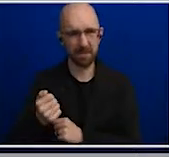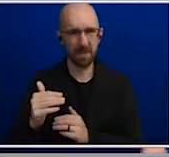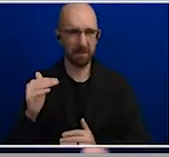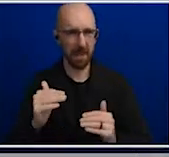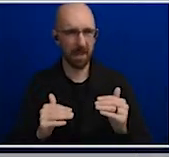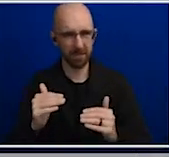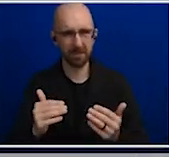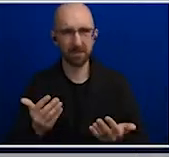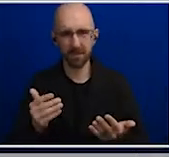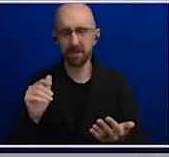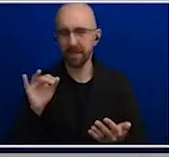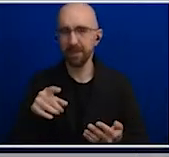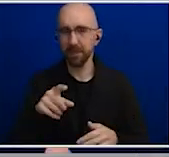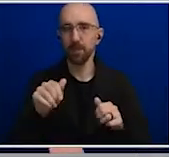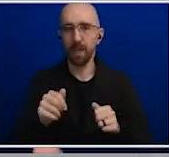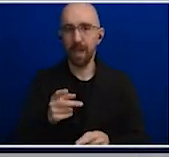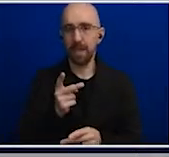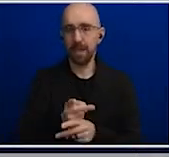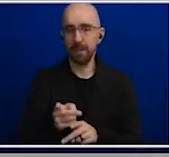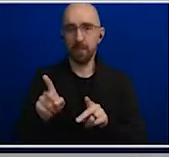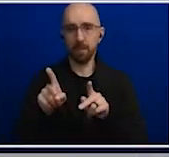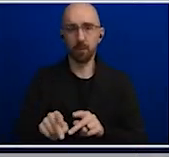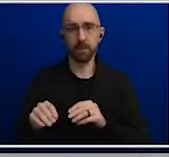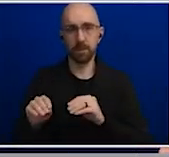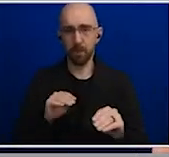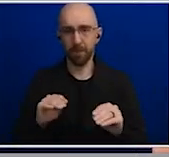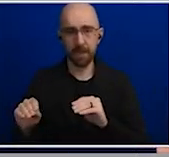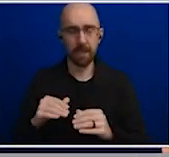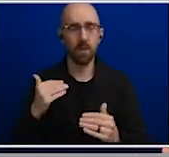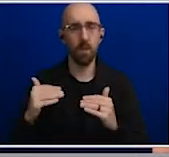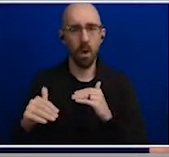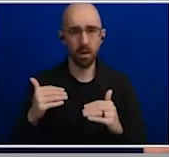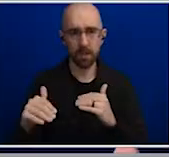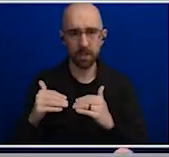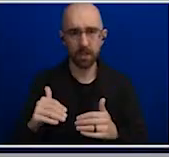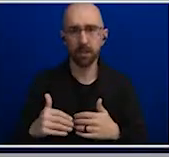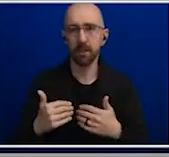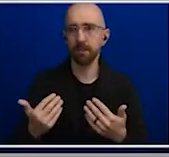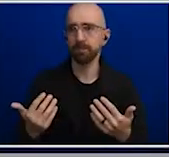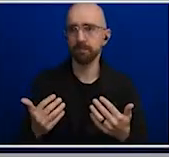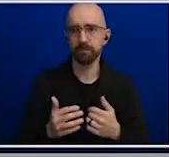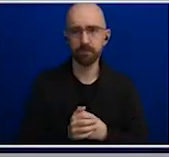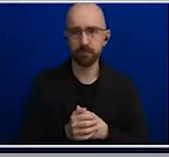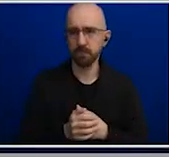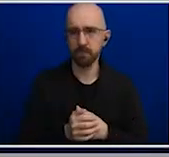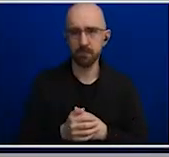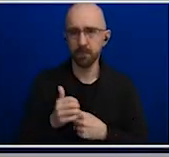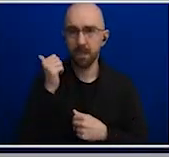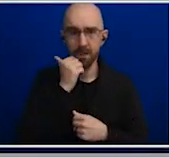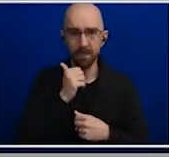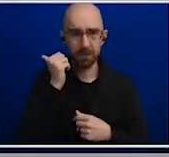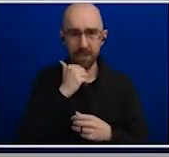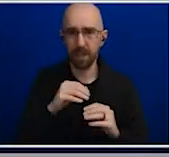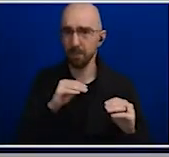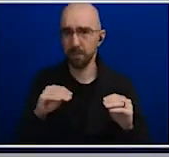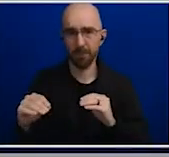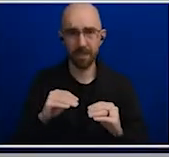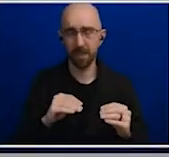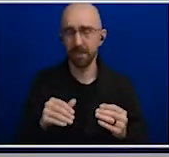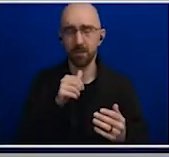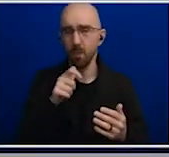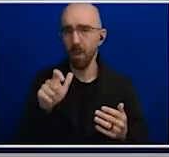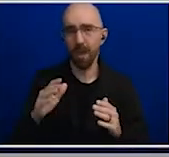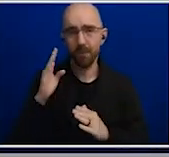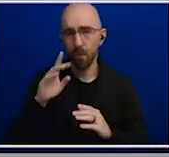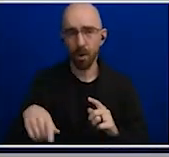you can keep a person moving and walking every day, then you don't have to worry about every